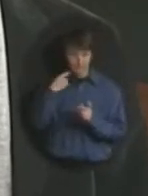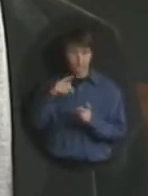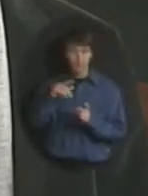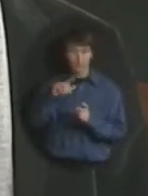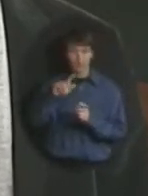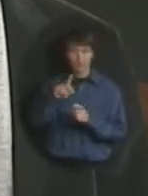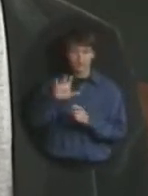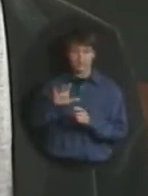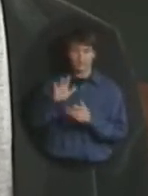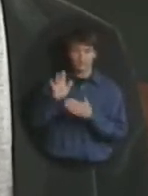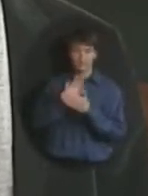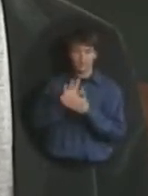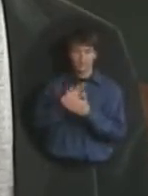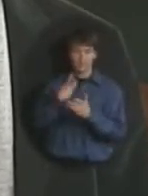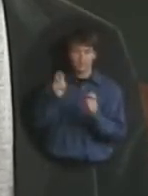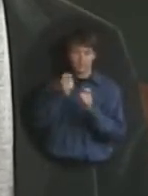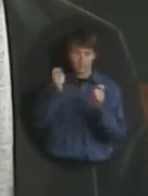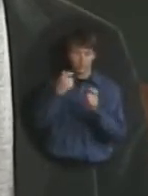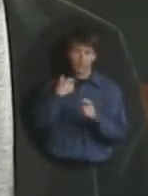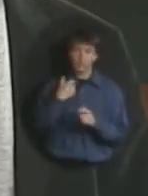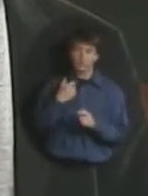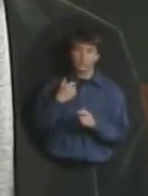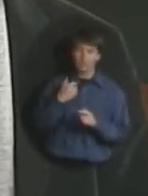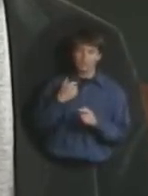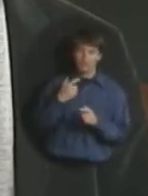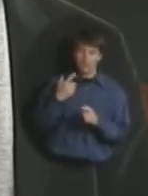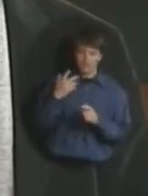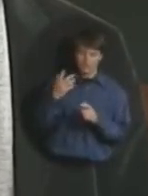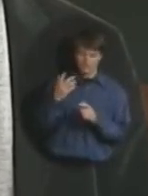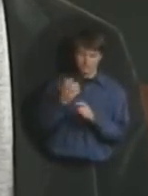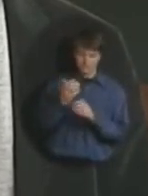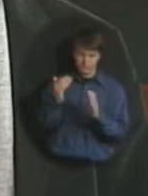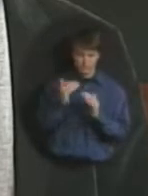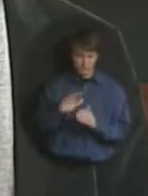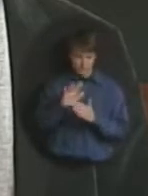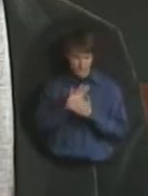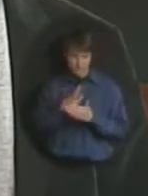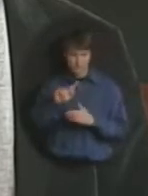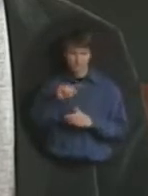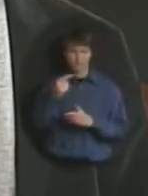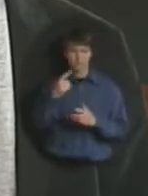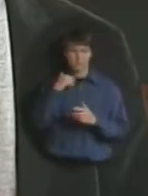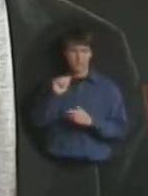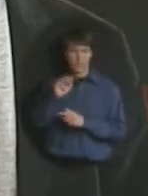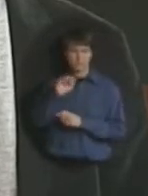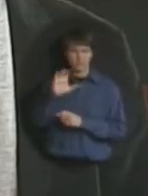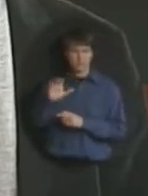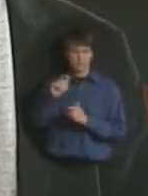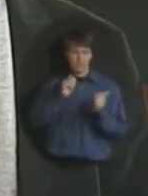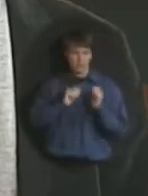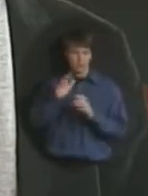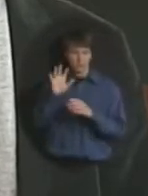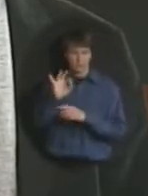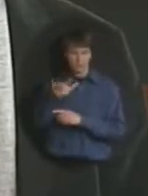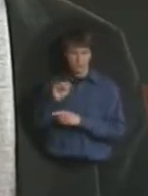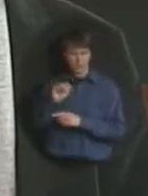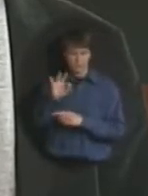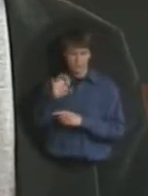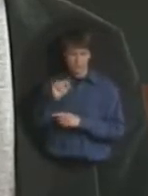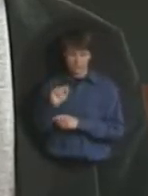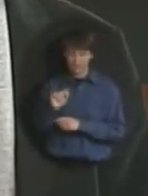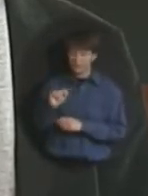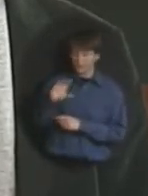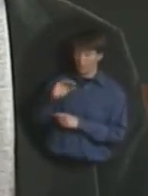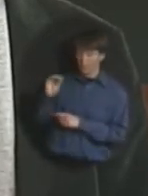Best Narrative Short. The Bricklayer won Best Documentary Short at the 2011 AMC Theaters Film Fest. And Olathe, the City Beautiful,